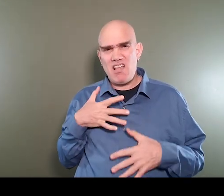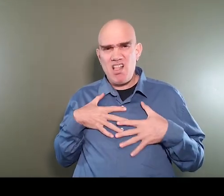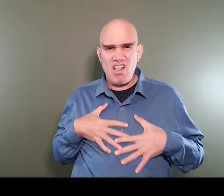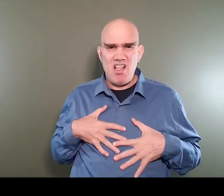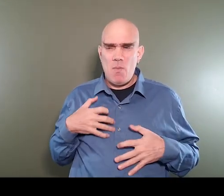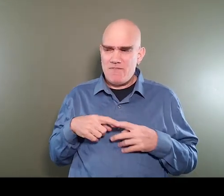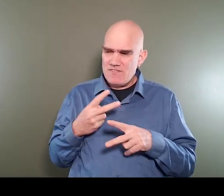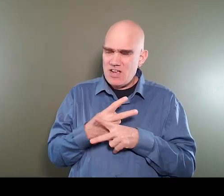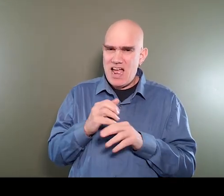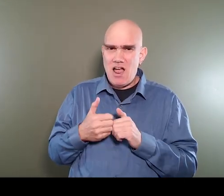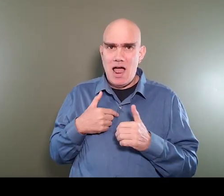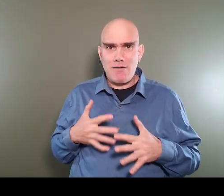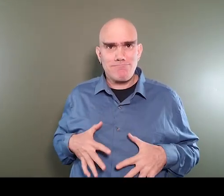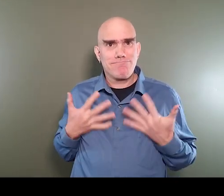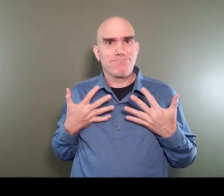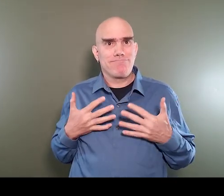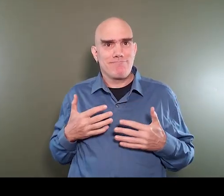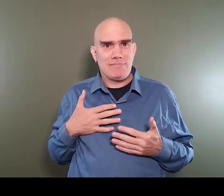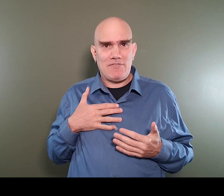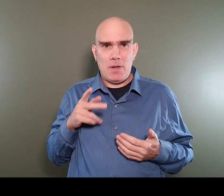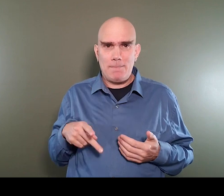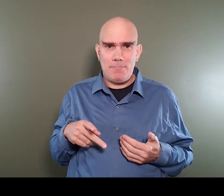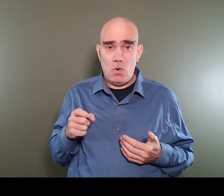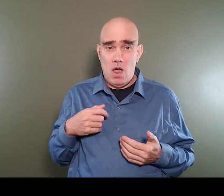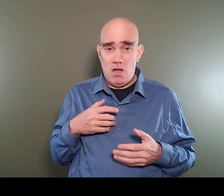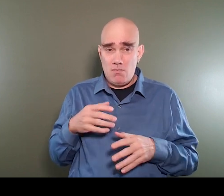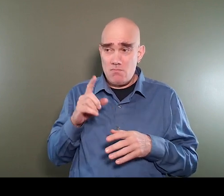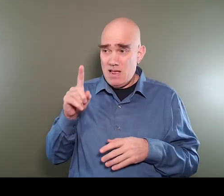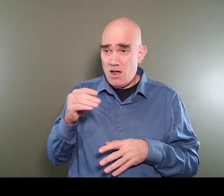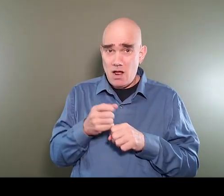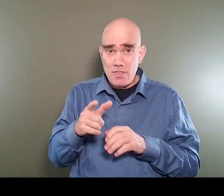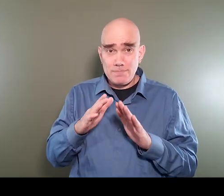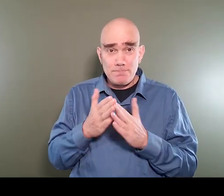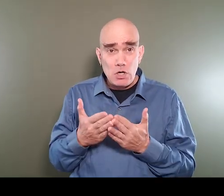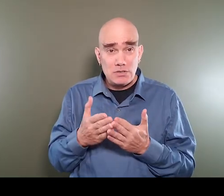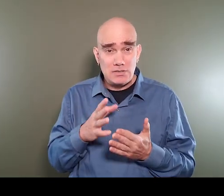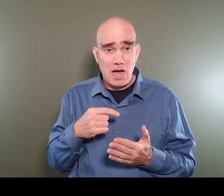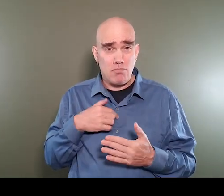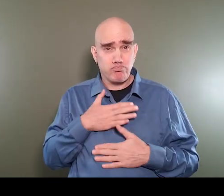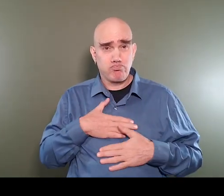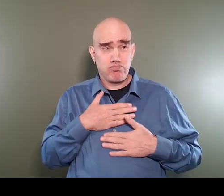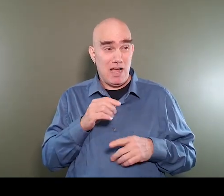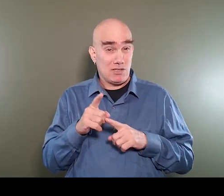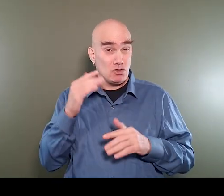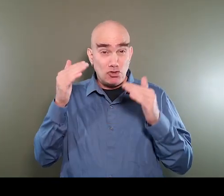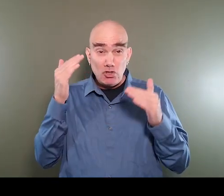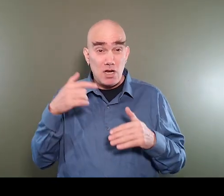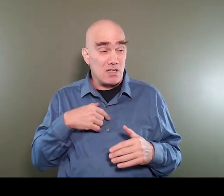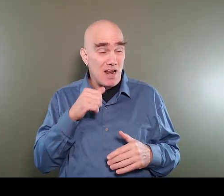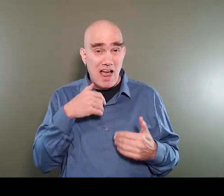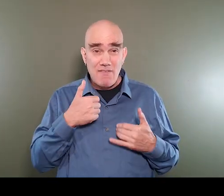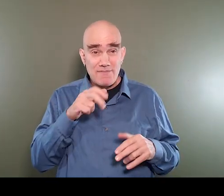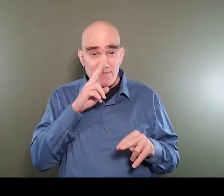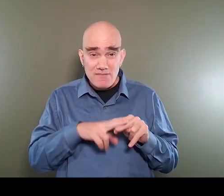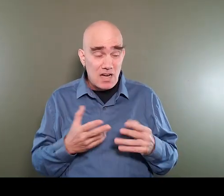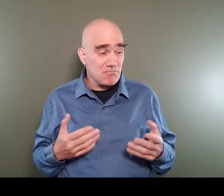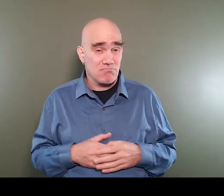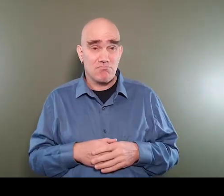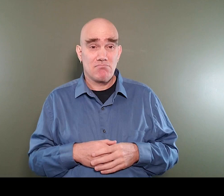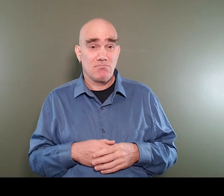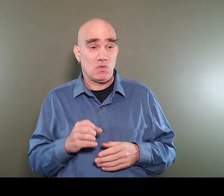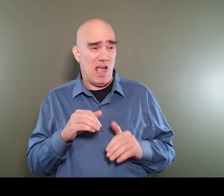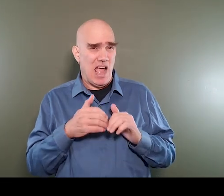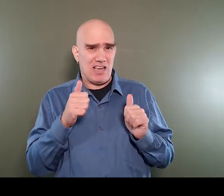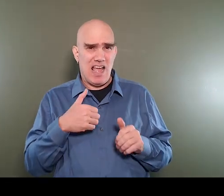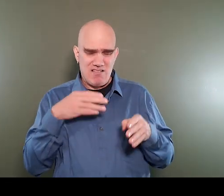I was feeling down. And so I wanted to figure out how to lift myself up. So I went and got these books that I enjoy. And, as an adult, I wasn't